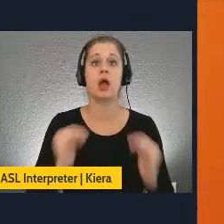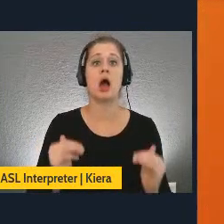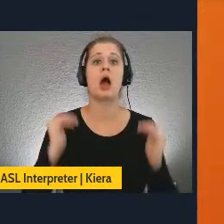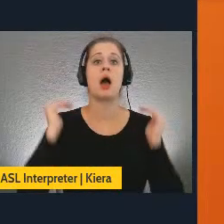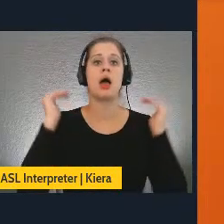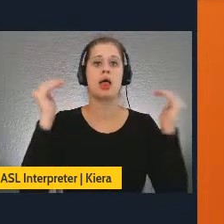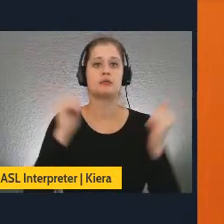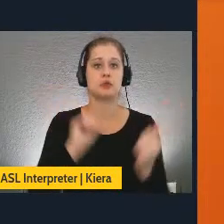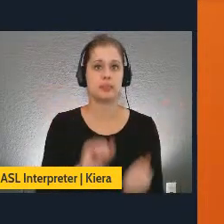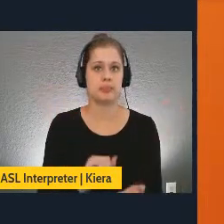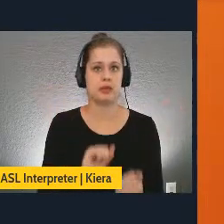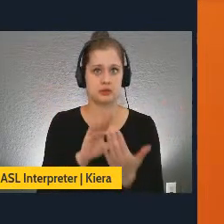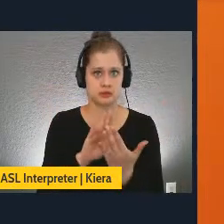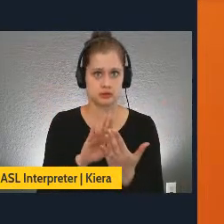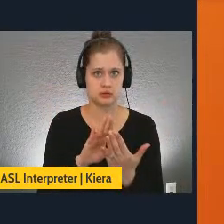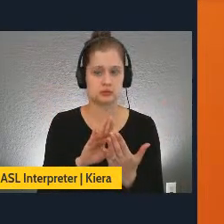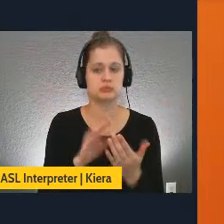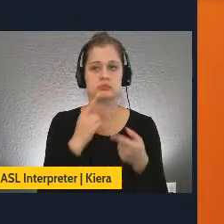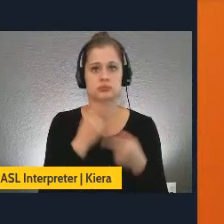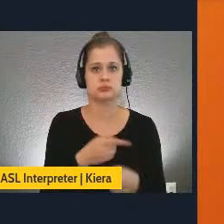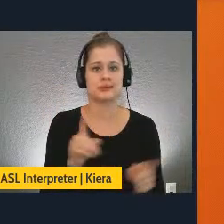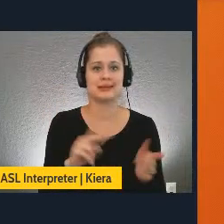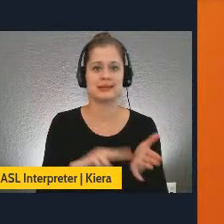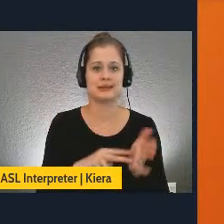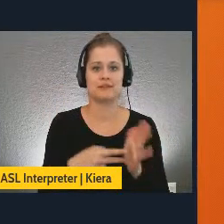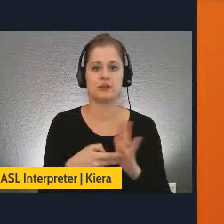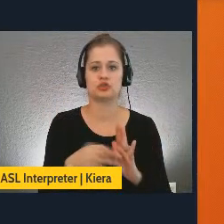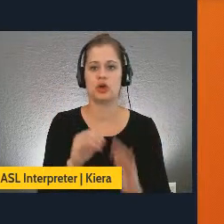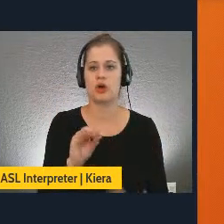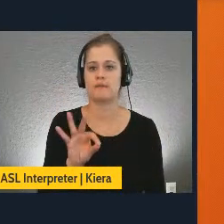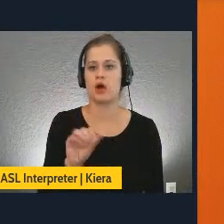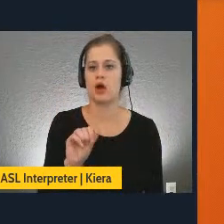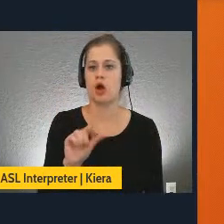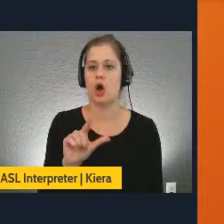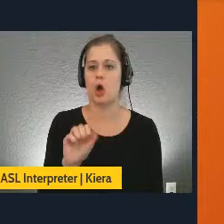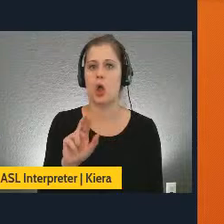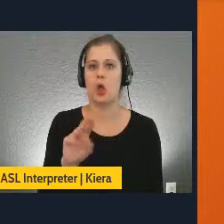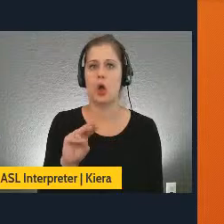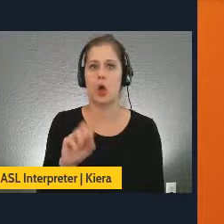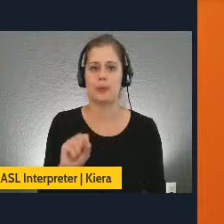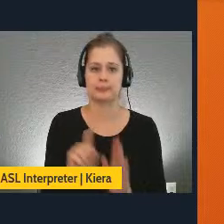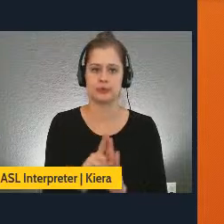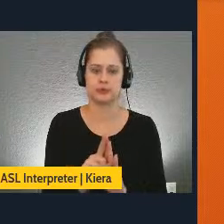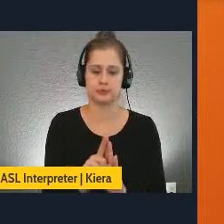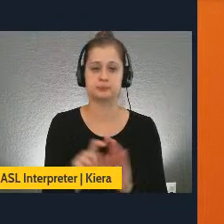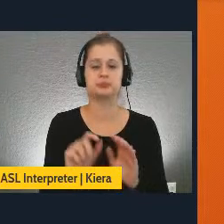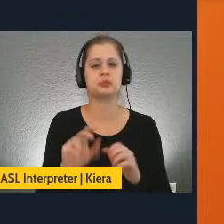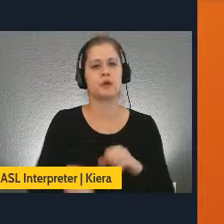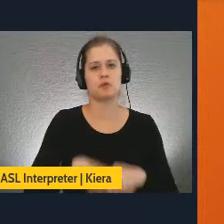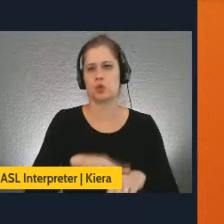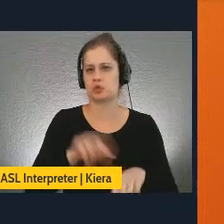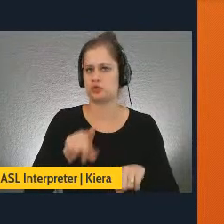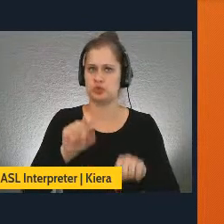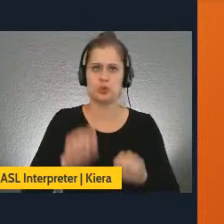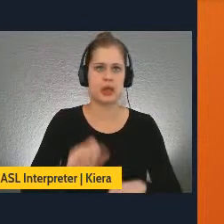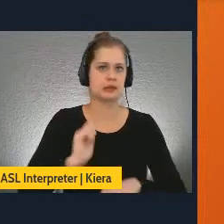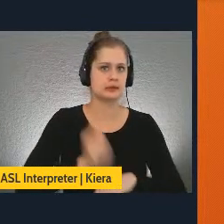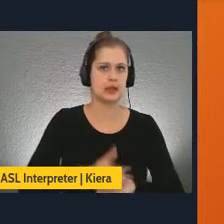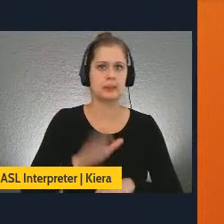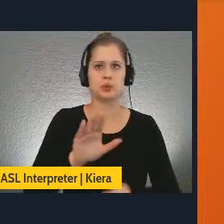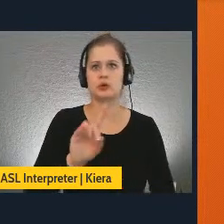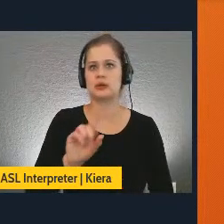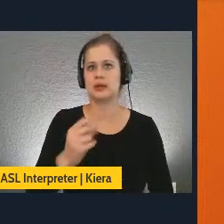and declarative definition of alarms. And of course, you can structure your dashboards a little bit, so you can add also some